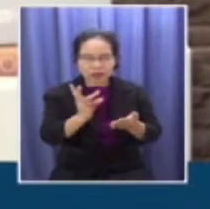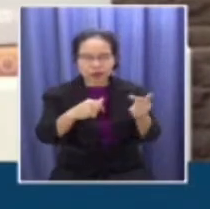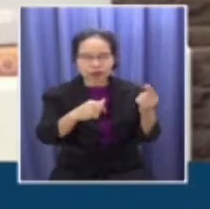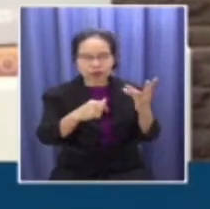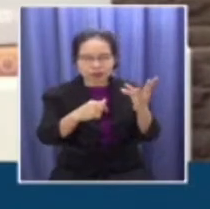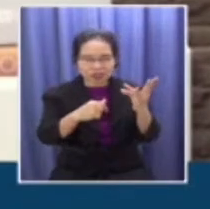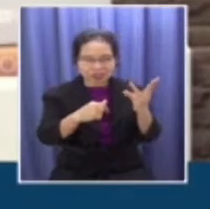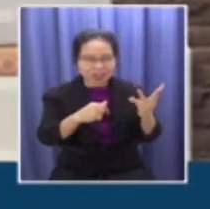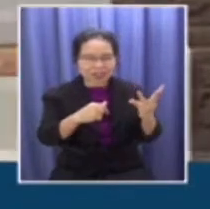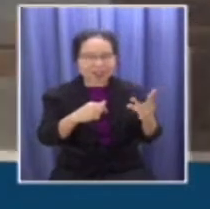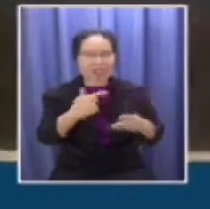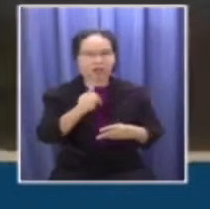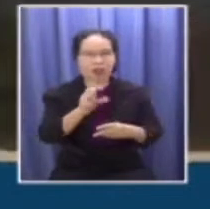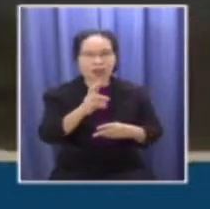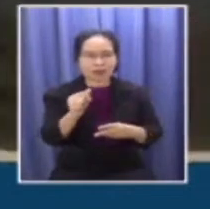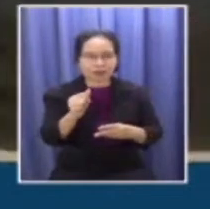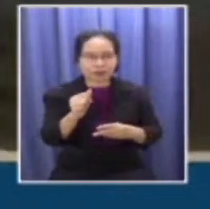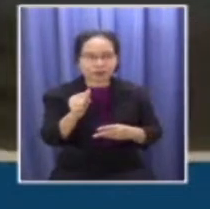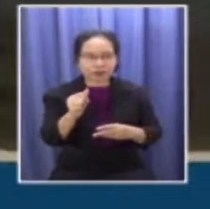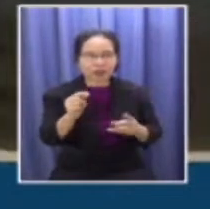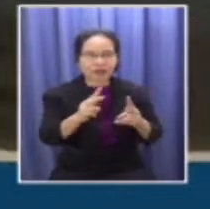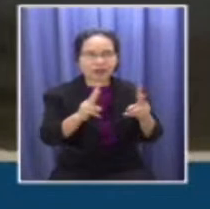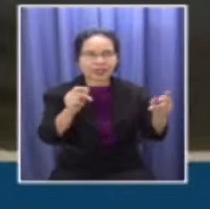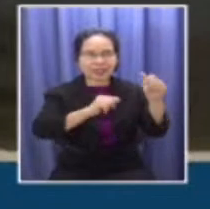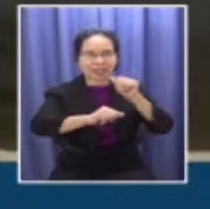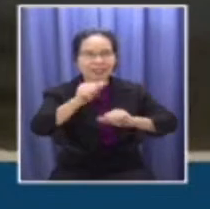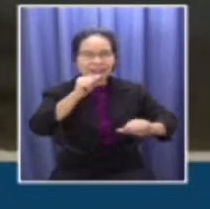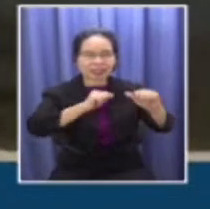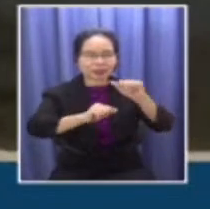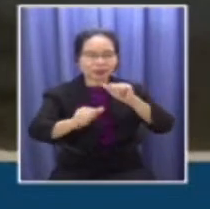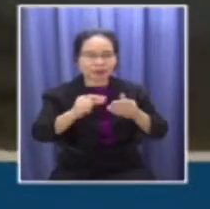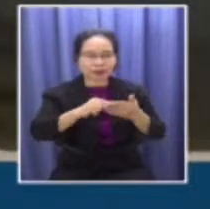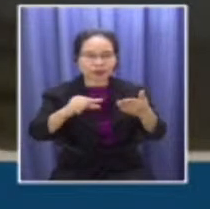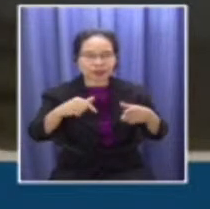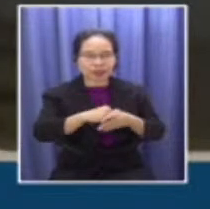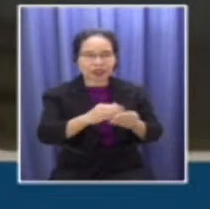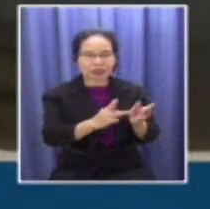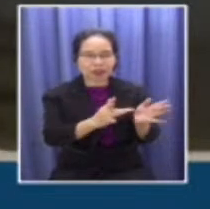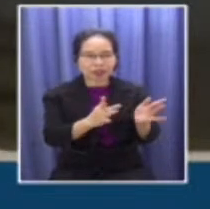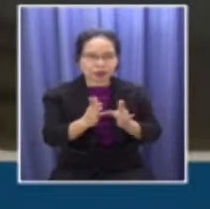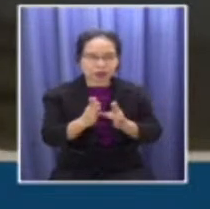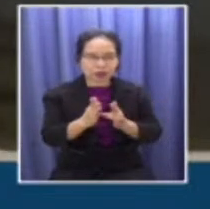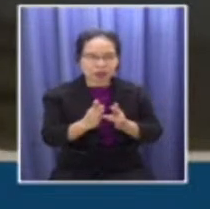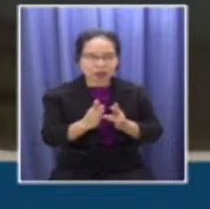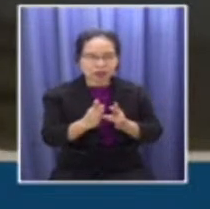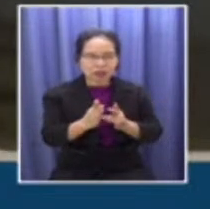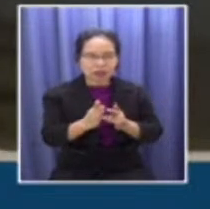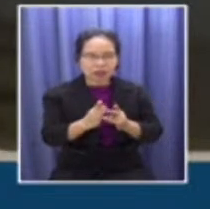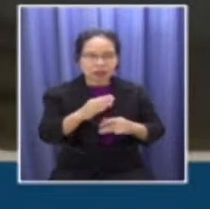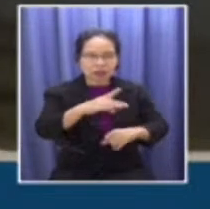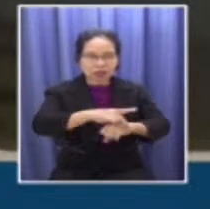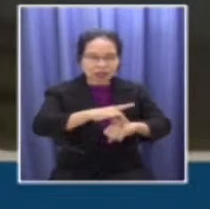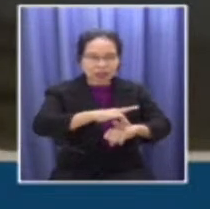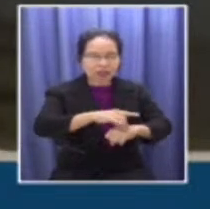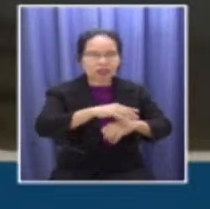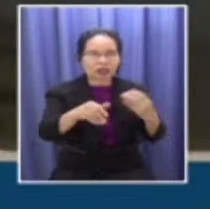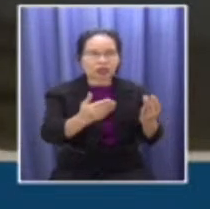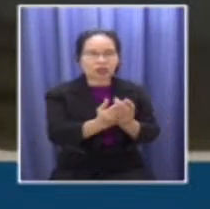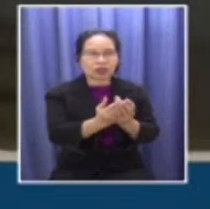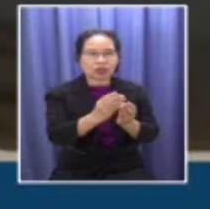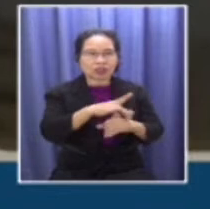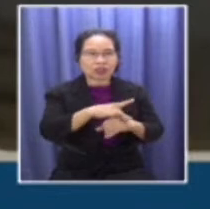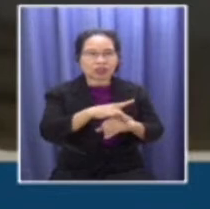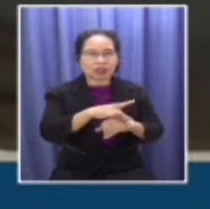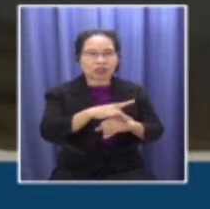26 ng gawa. A very scientific verse in the Bible. Sa balat ng buong lupa,